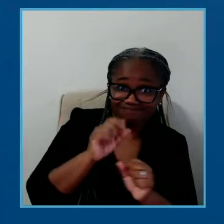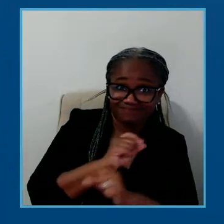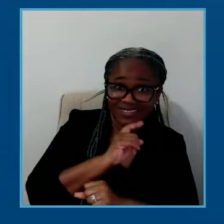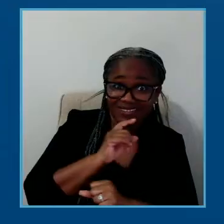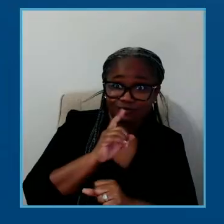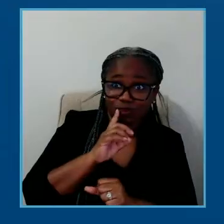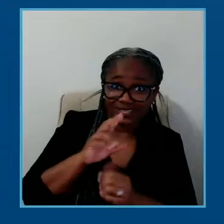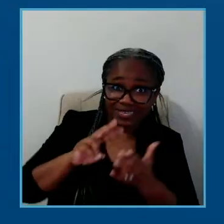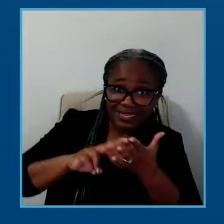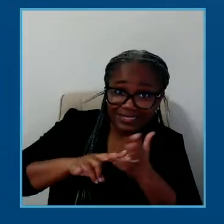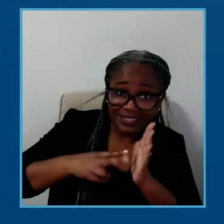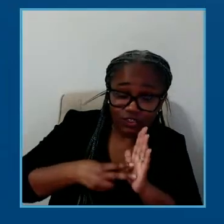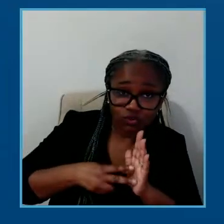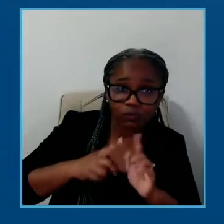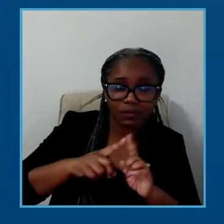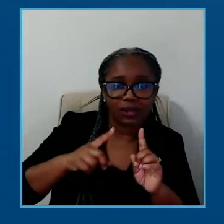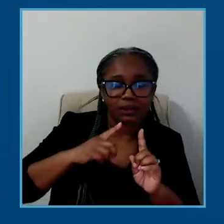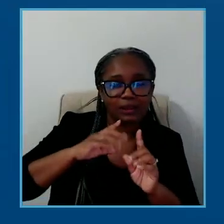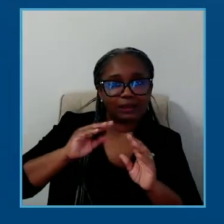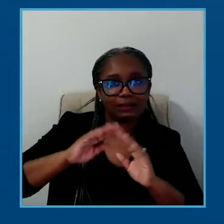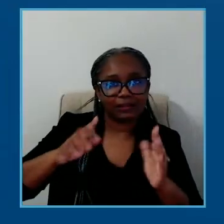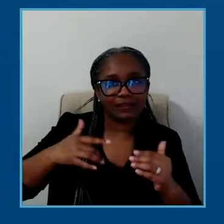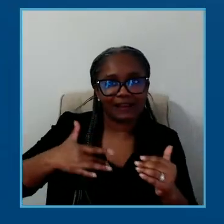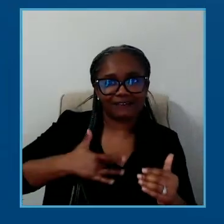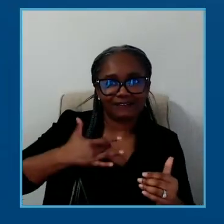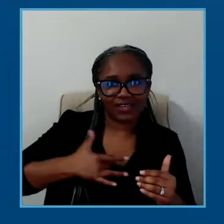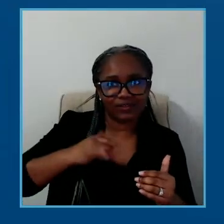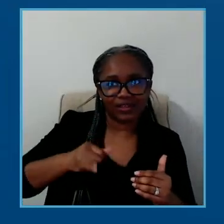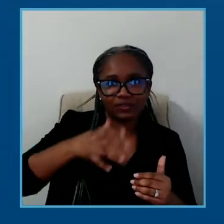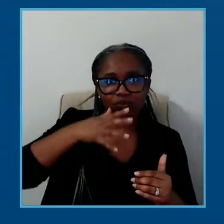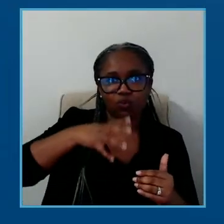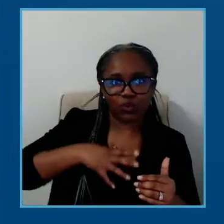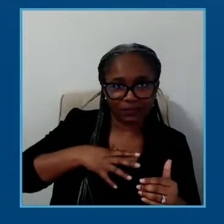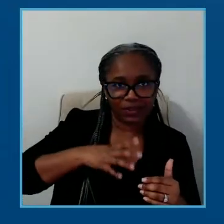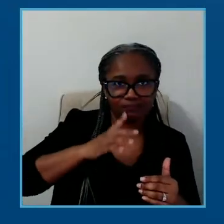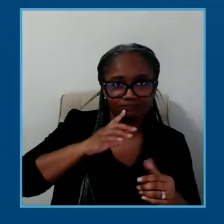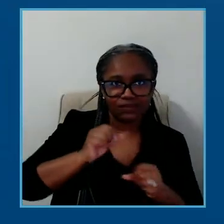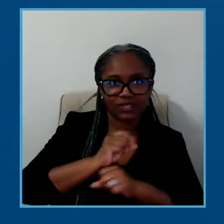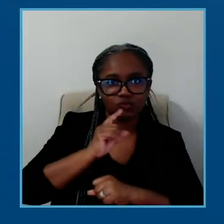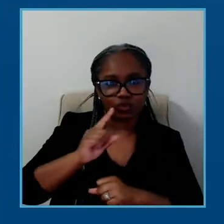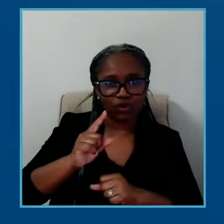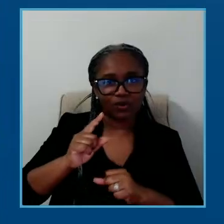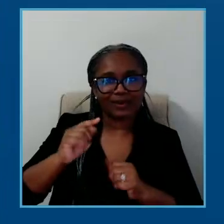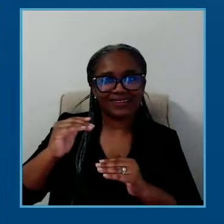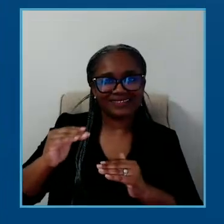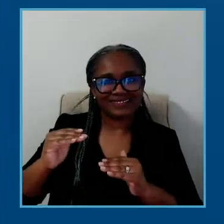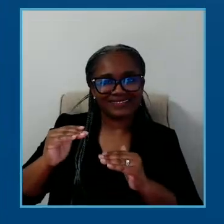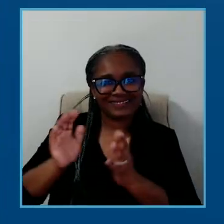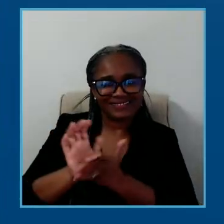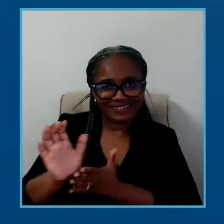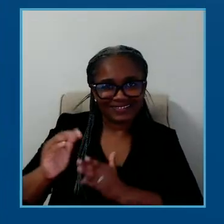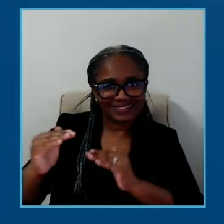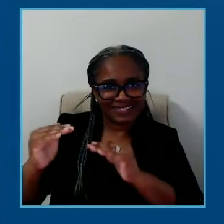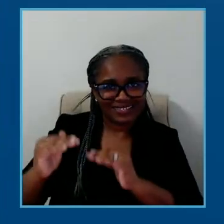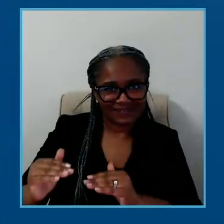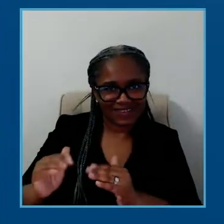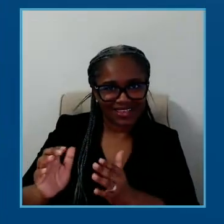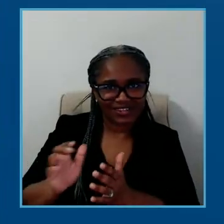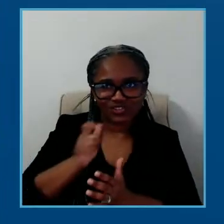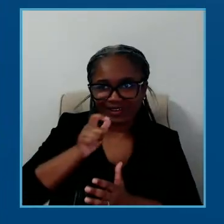put at a disadvantage by the 2 baskets being added together, and that is a fundamental problem